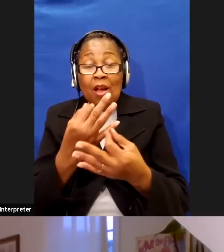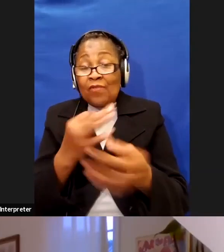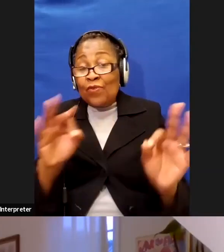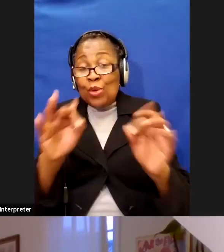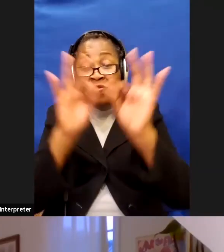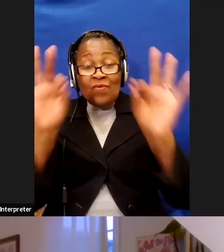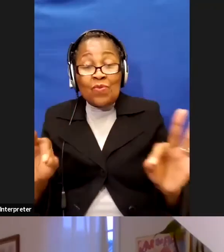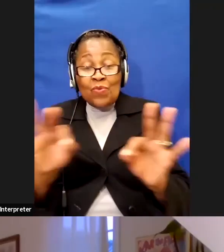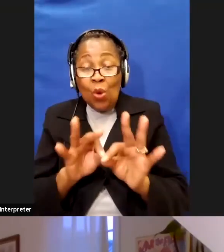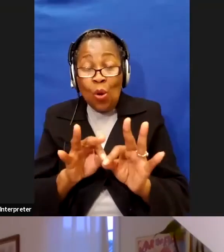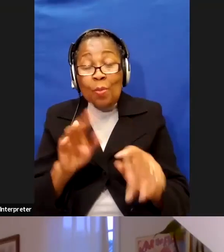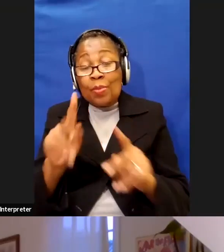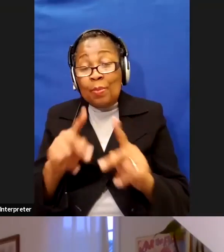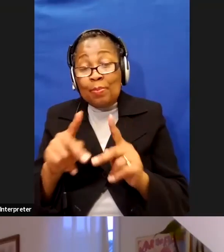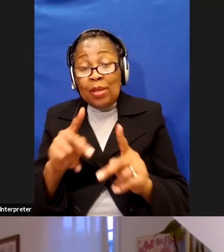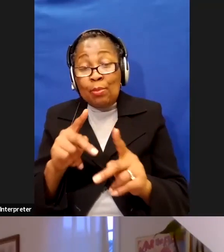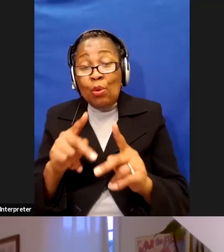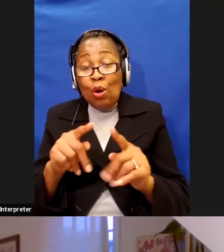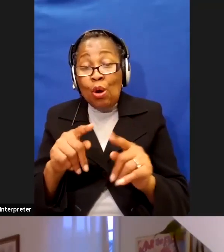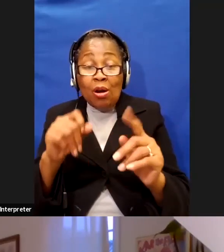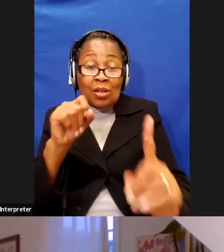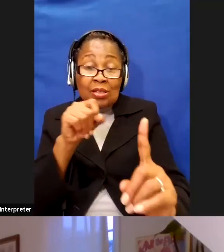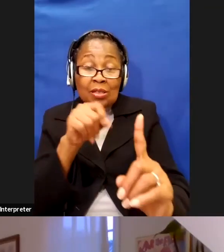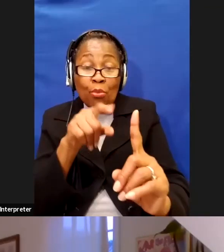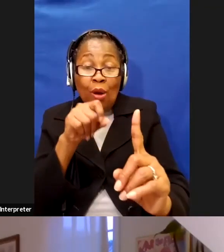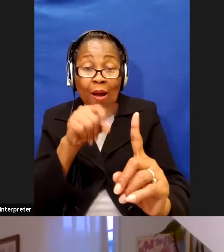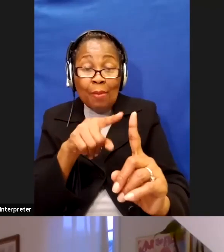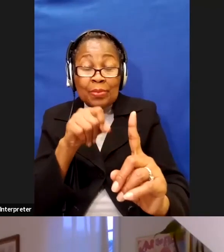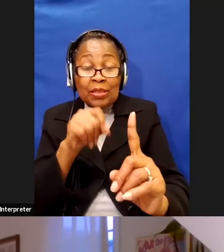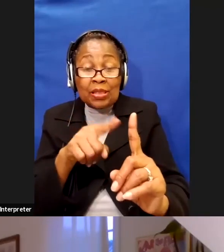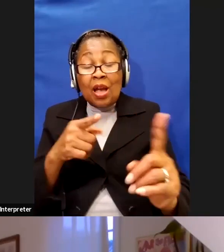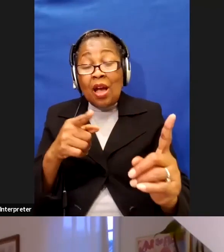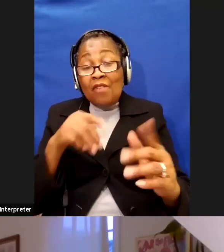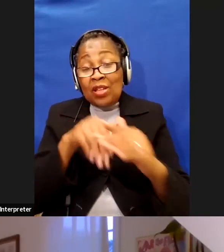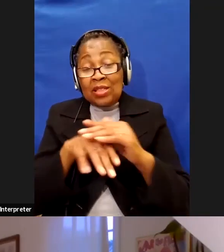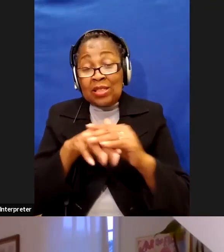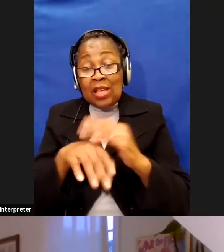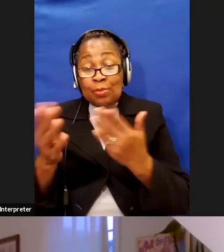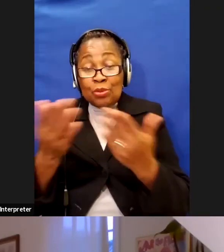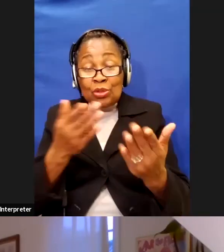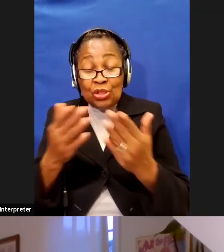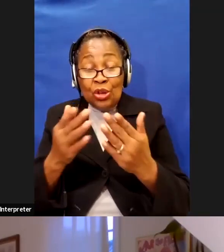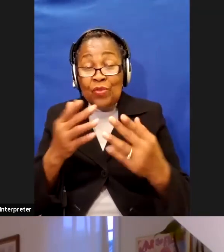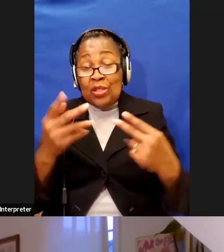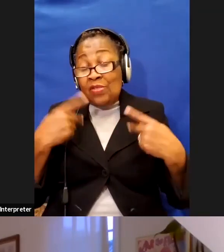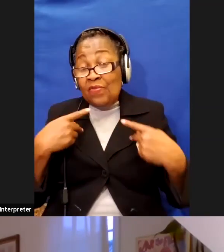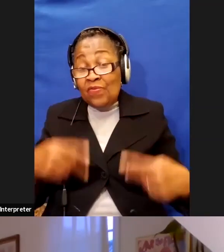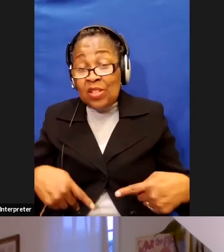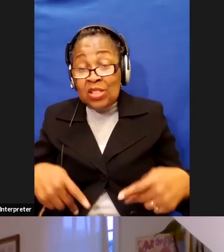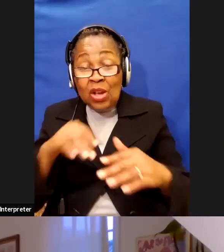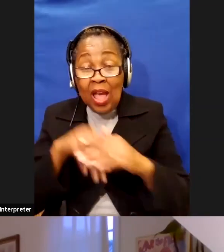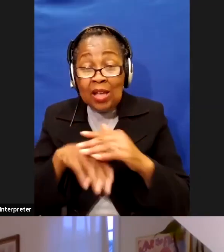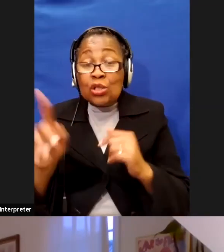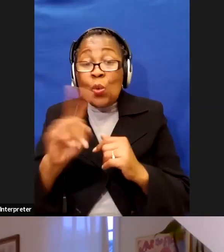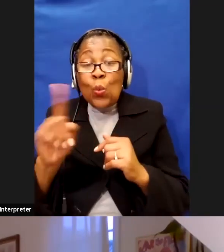our website of, here are some prompts of accessible services that we can offer, including physical access. So where do you want to sit?